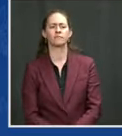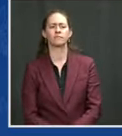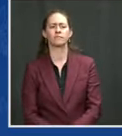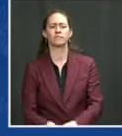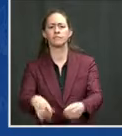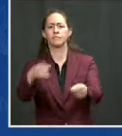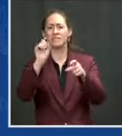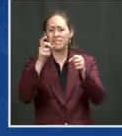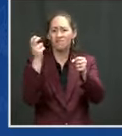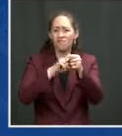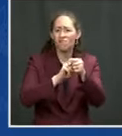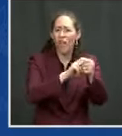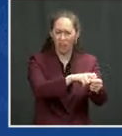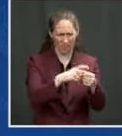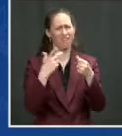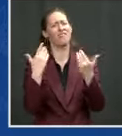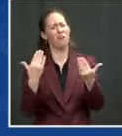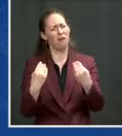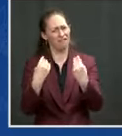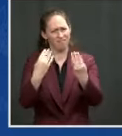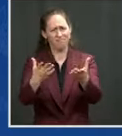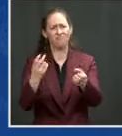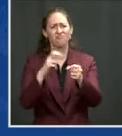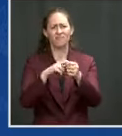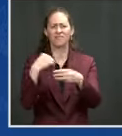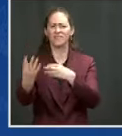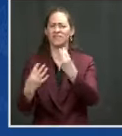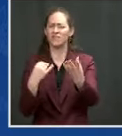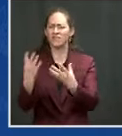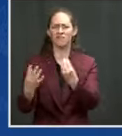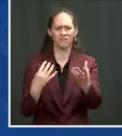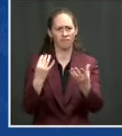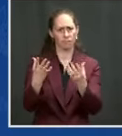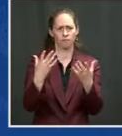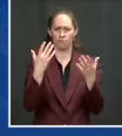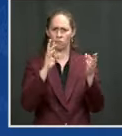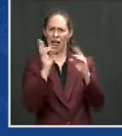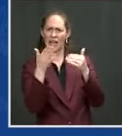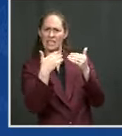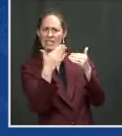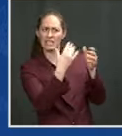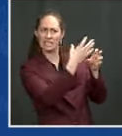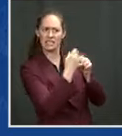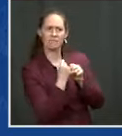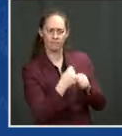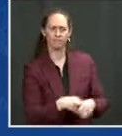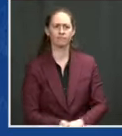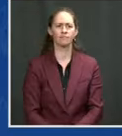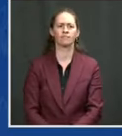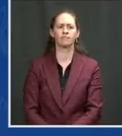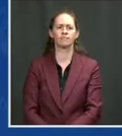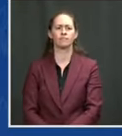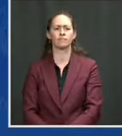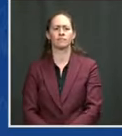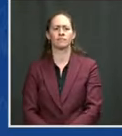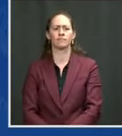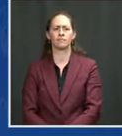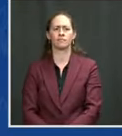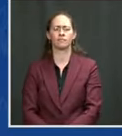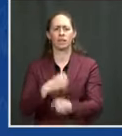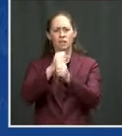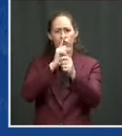everyone has access to vaccination, we have to make sure they have access to the accurate information about vaccines from the people that